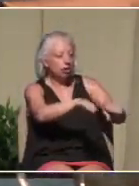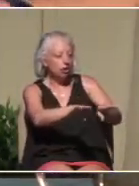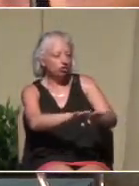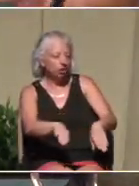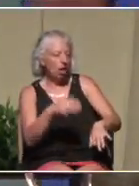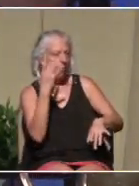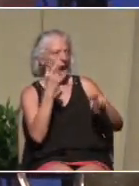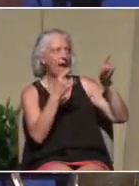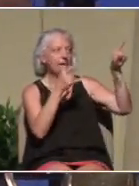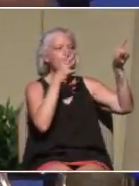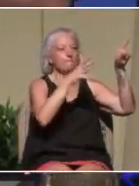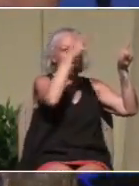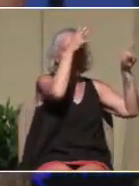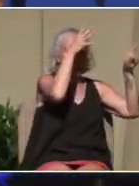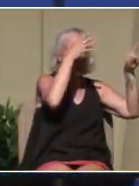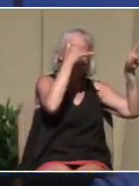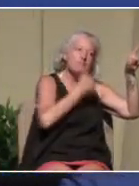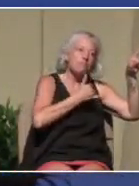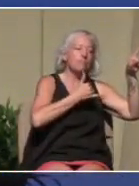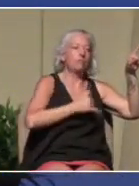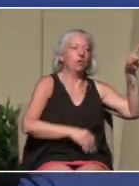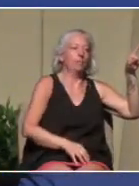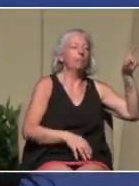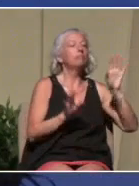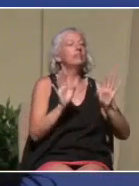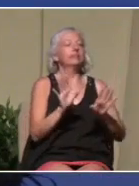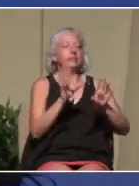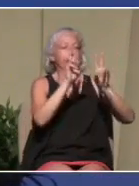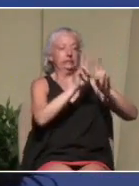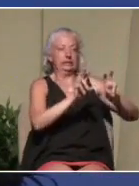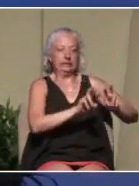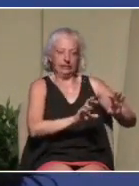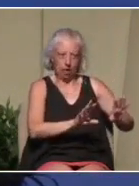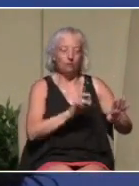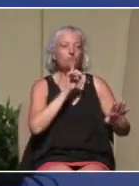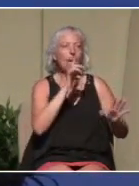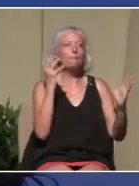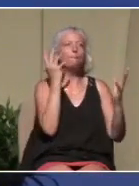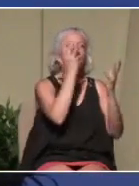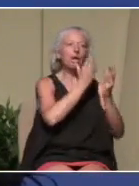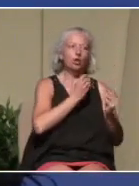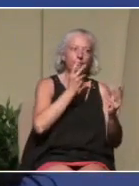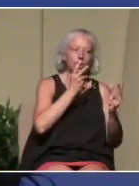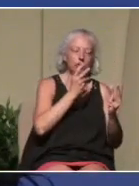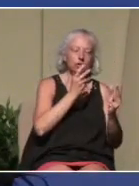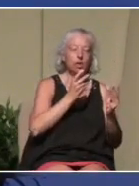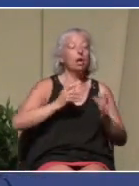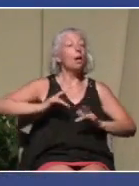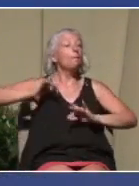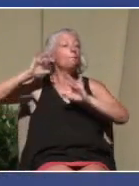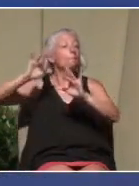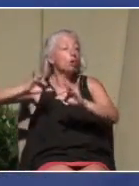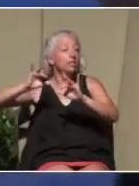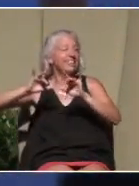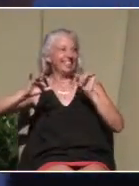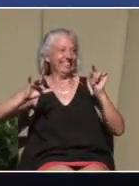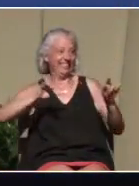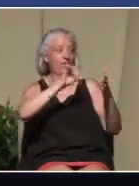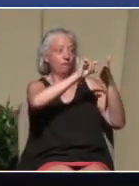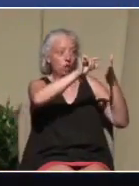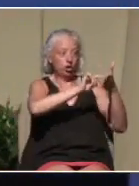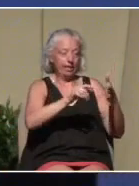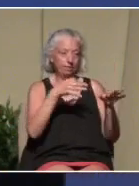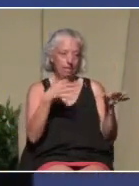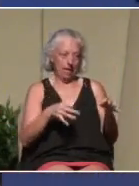parents. Well, let's look through it because really it's beautiful from beginning to end. So mercy, it explains mercy.